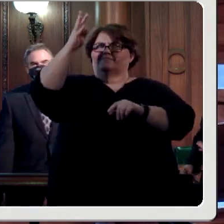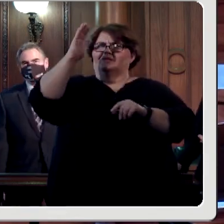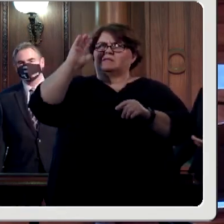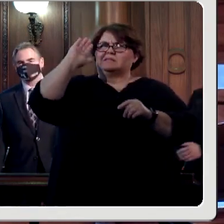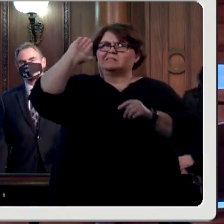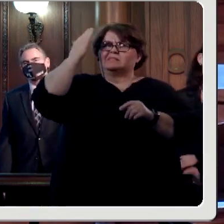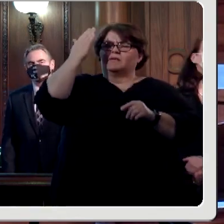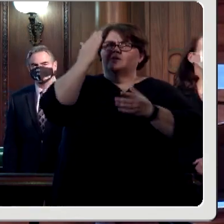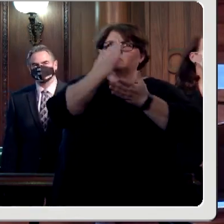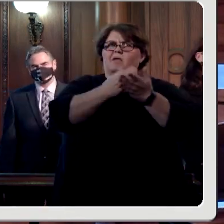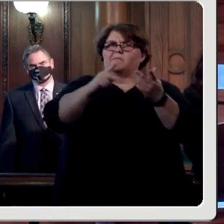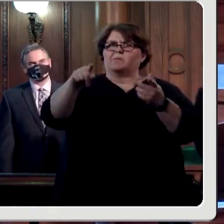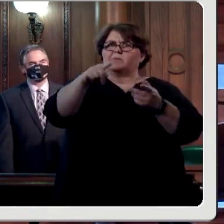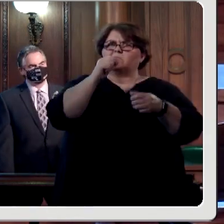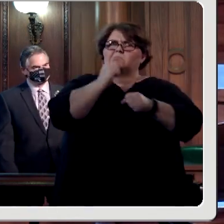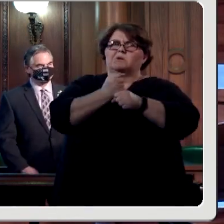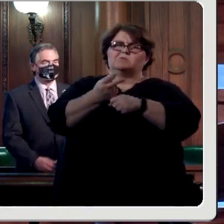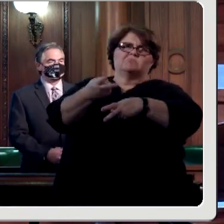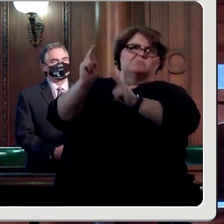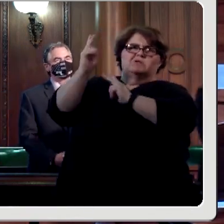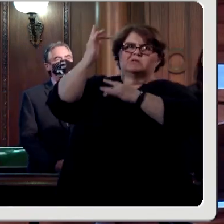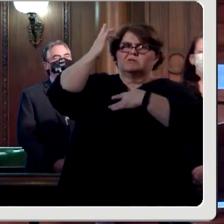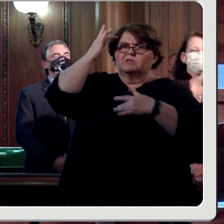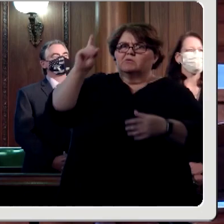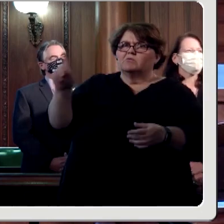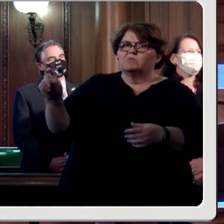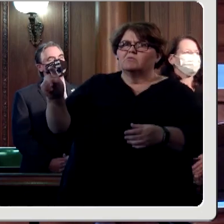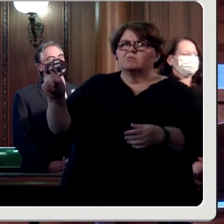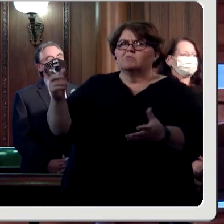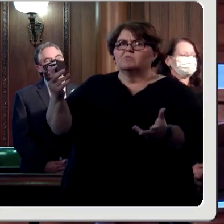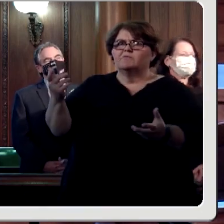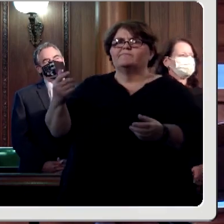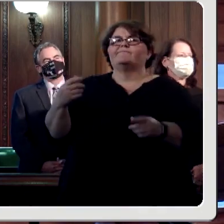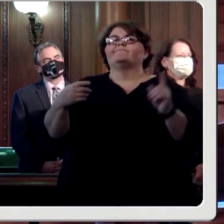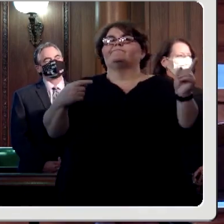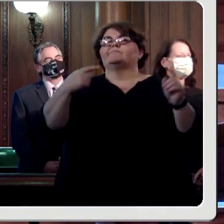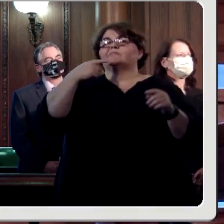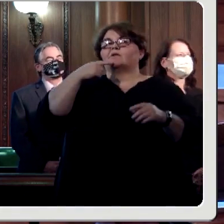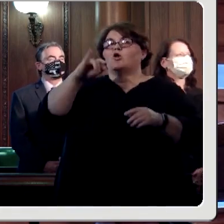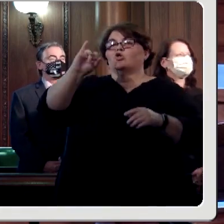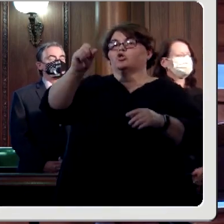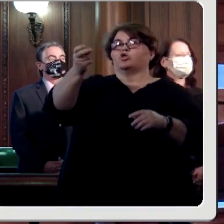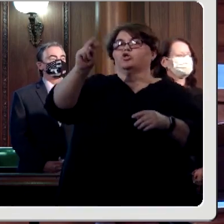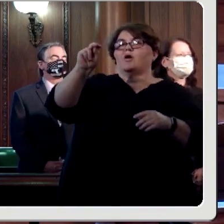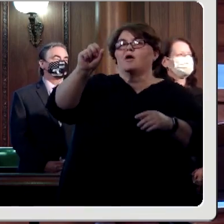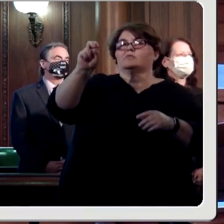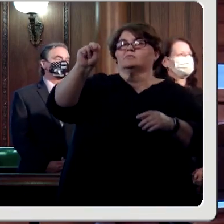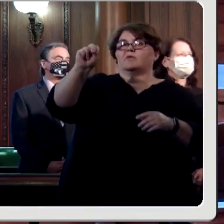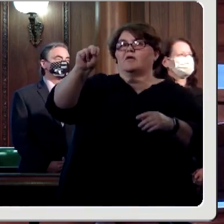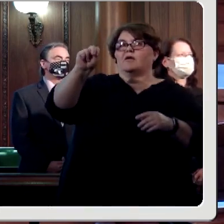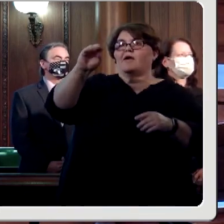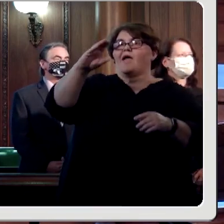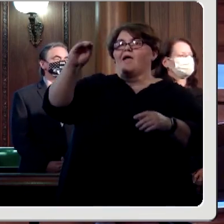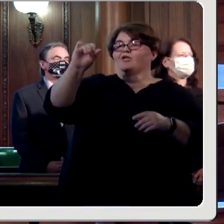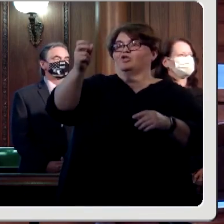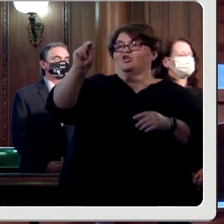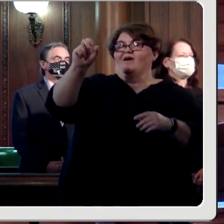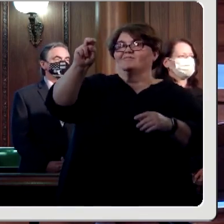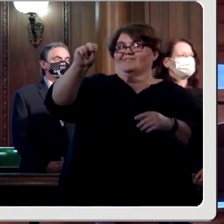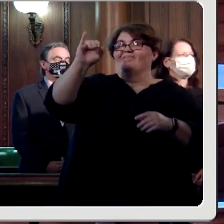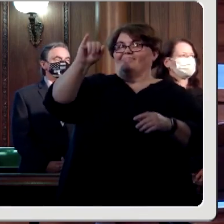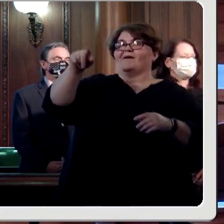situation, one of the pharmaceutical companies that's in process of testing a coronavirus vaccine had suspended